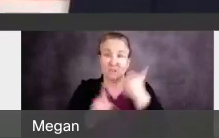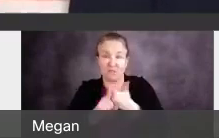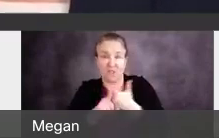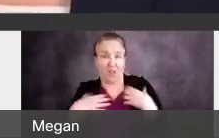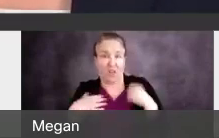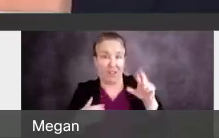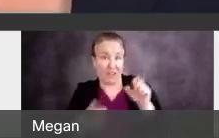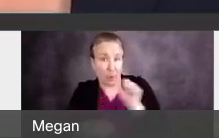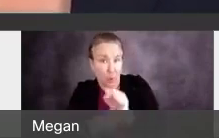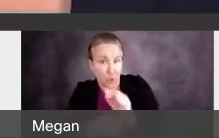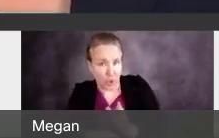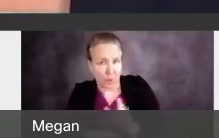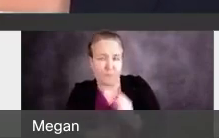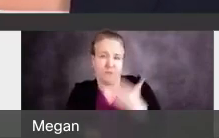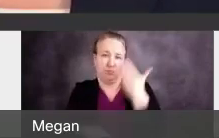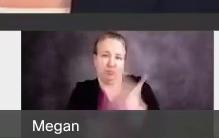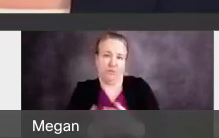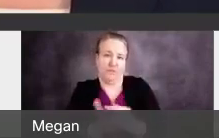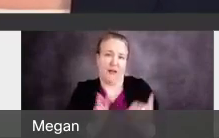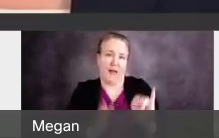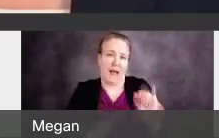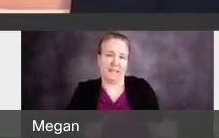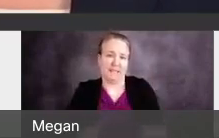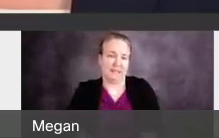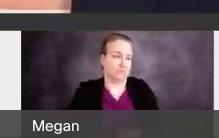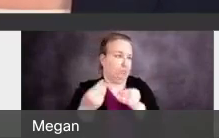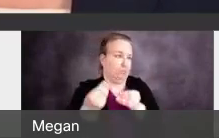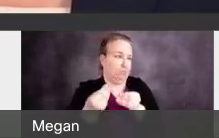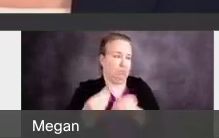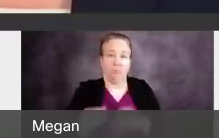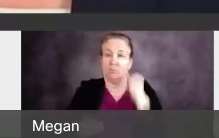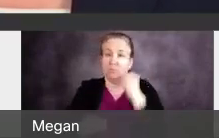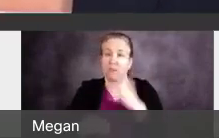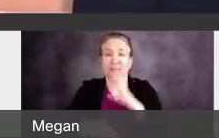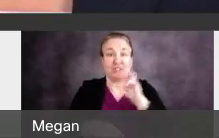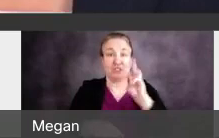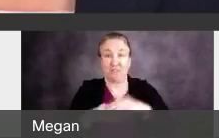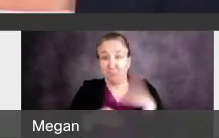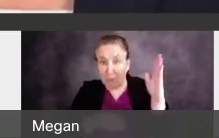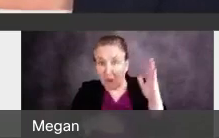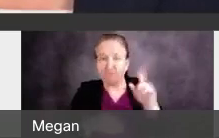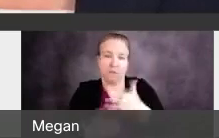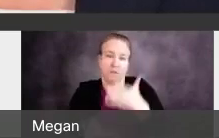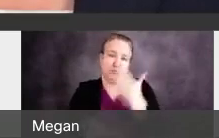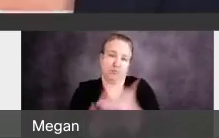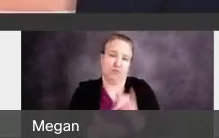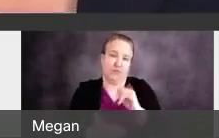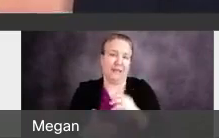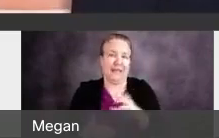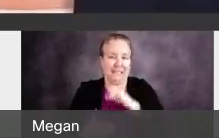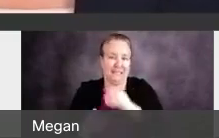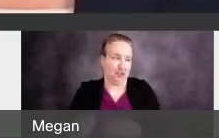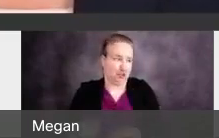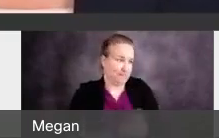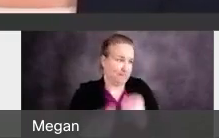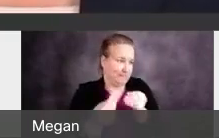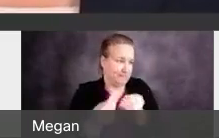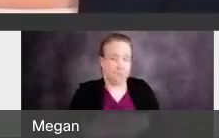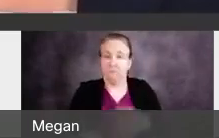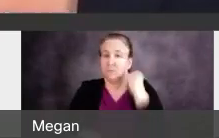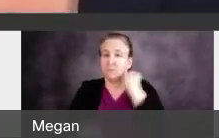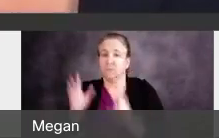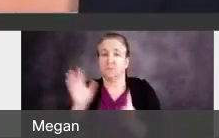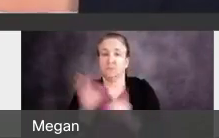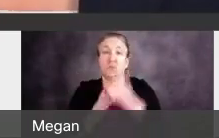have to show proper identification. If they're there because they're over 65, they have to show proof of their age. And if they're there because they're